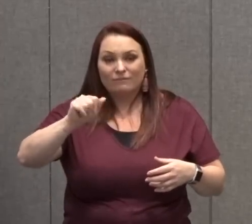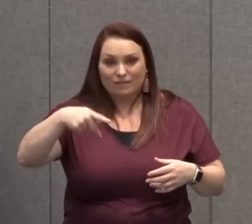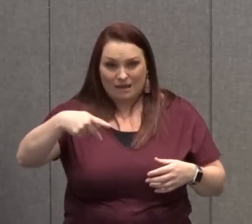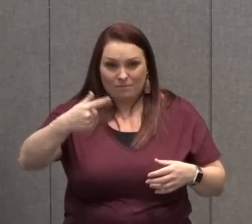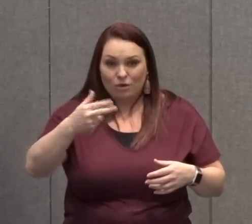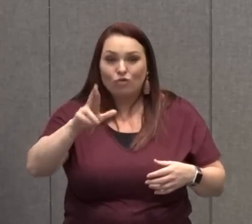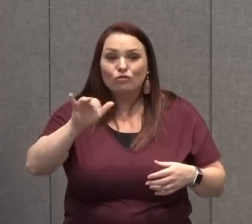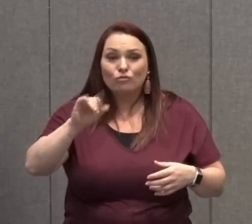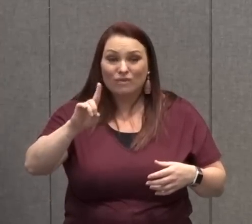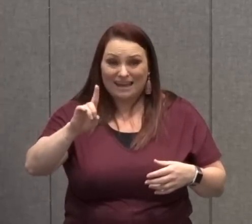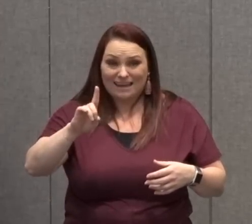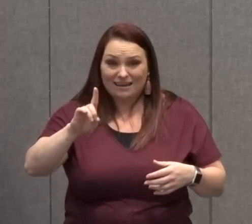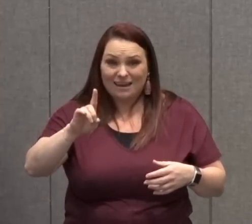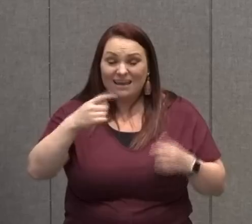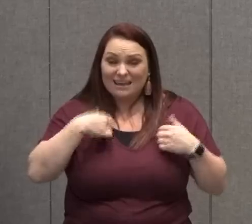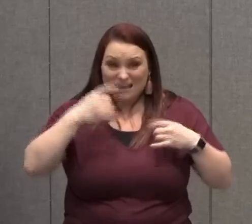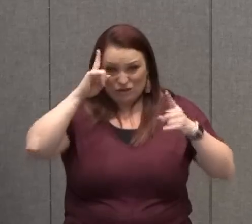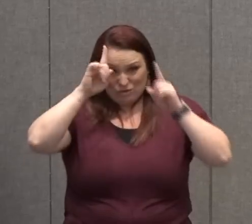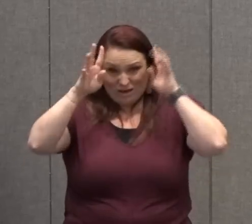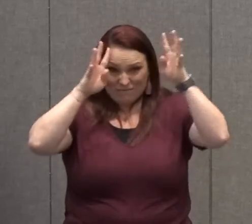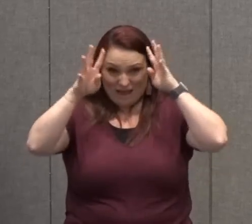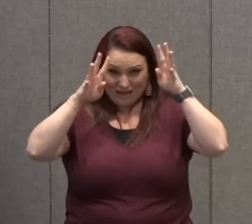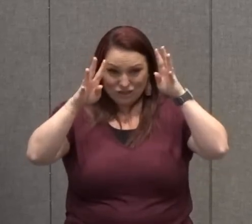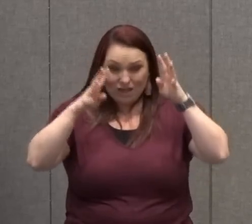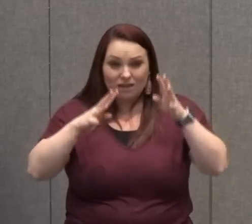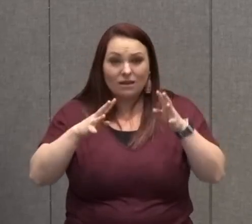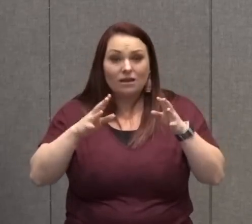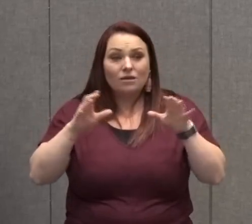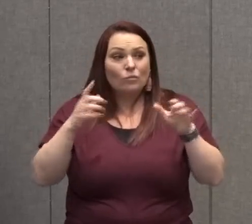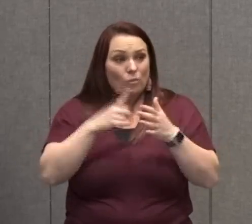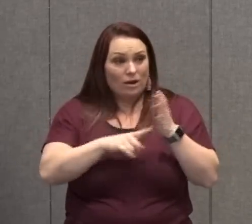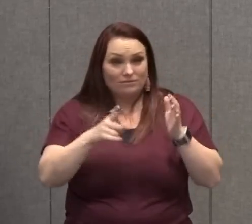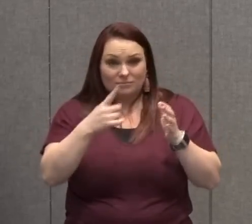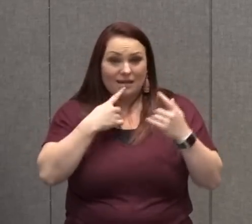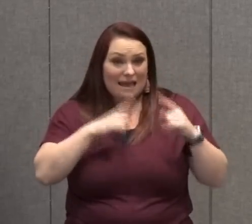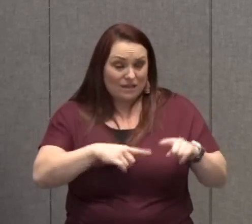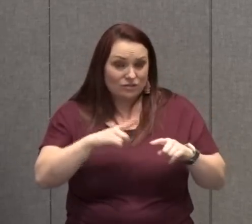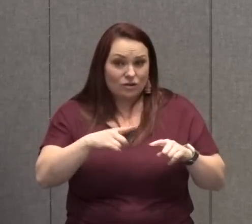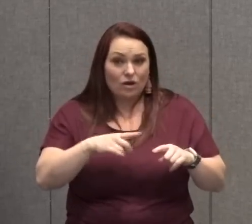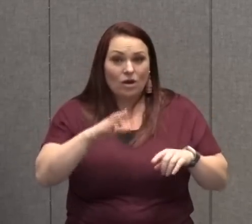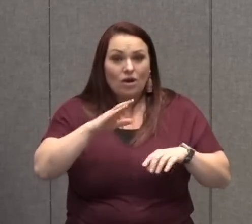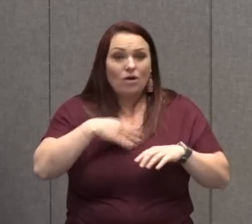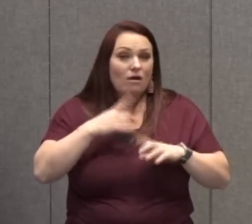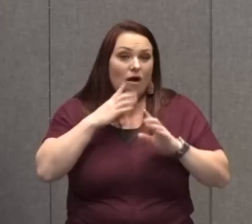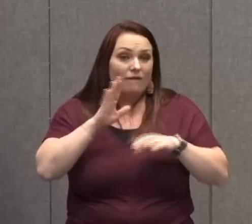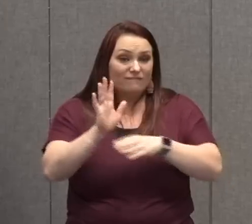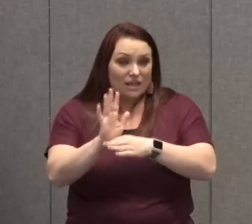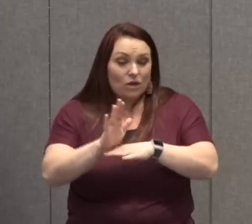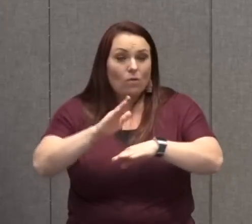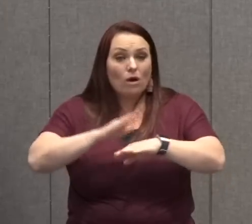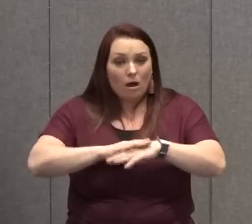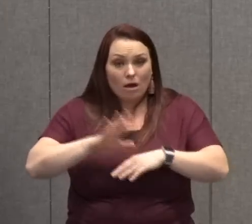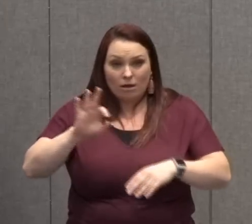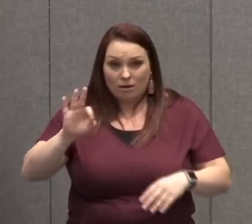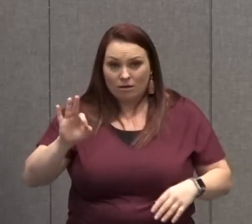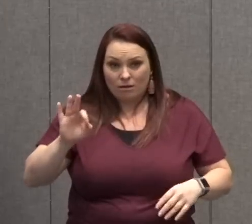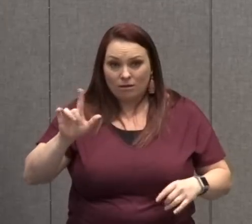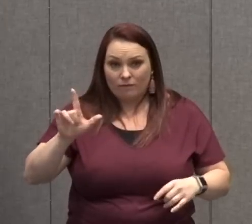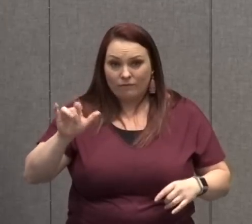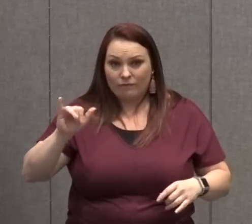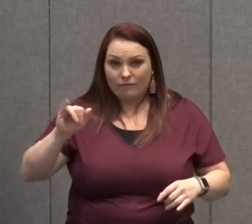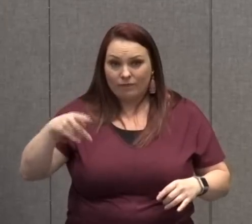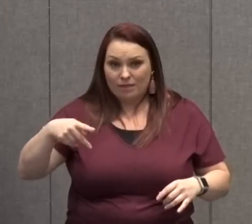doing a lesson a video on Flipgrid that would be great yeah